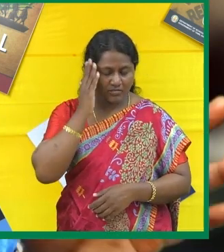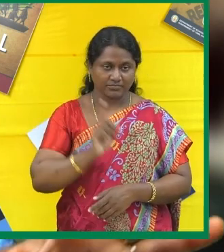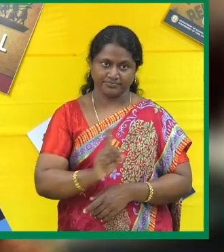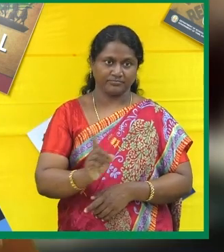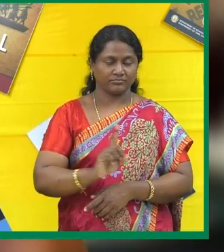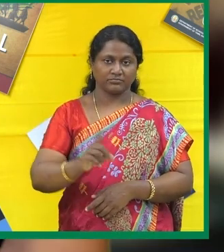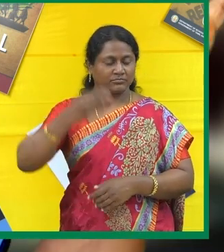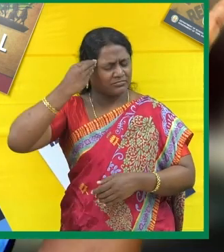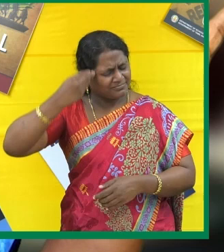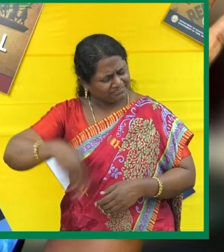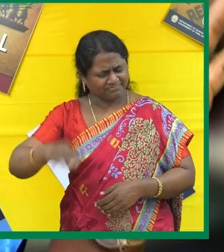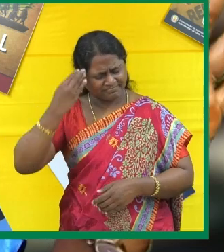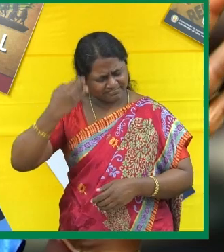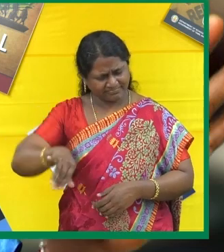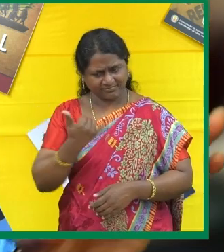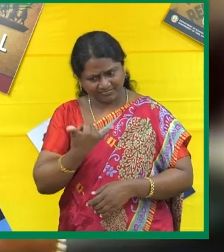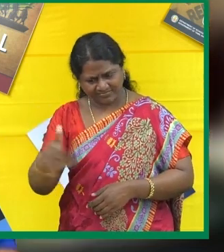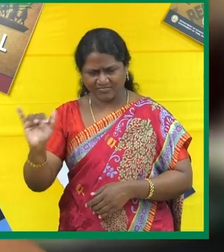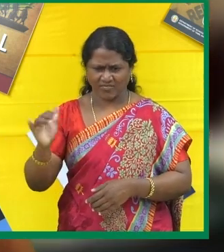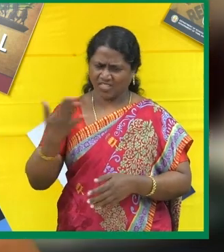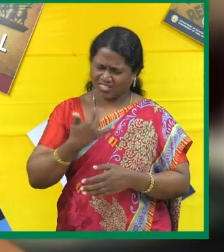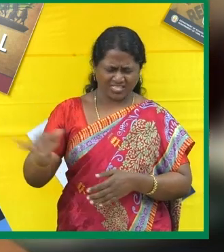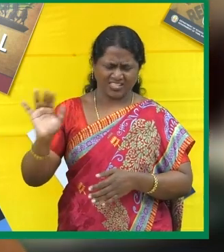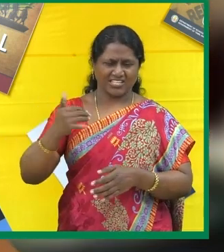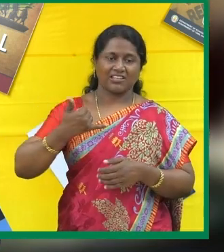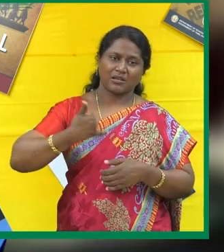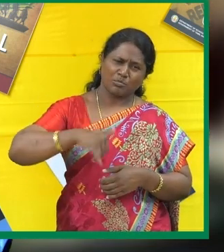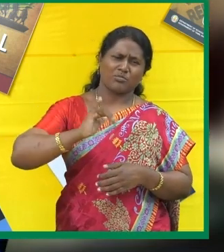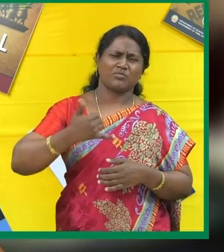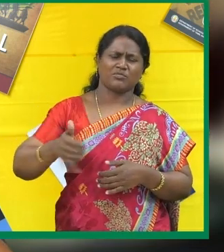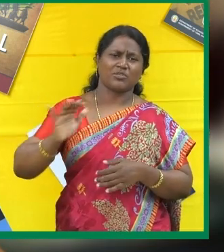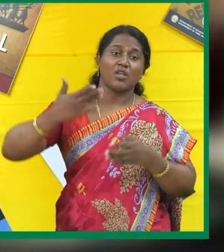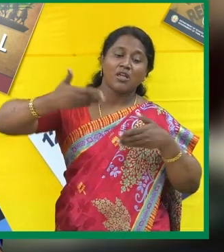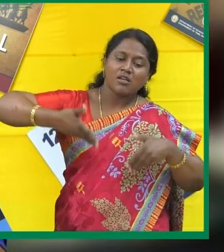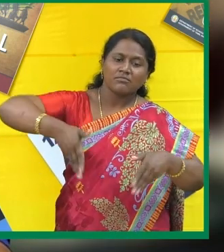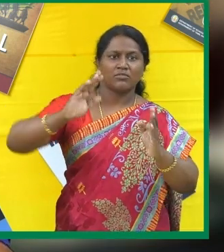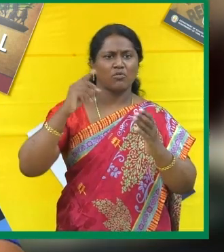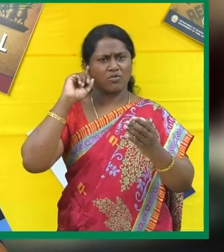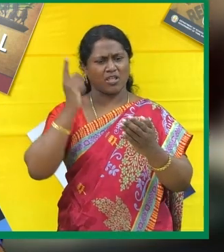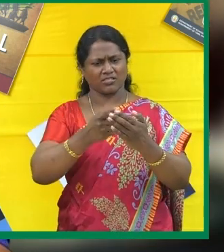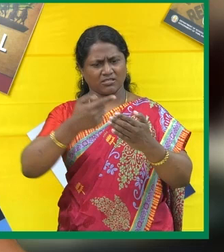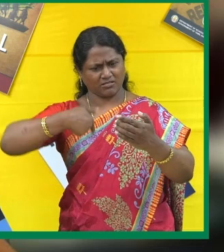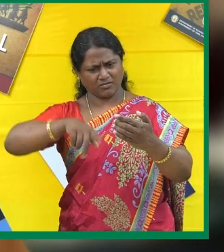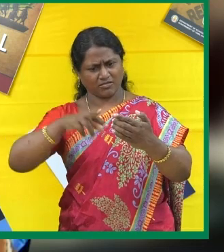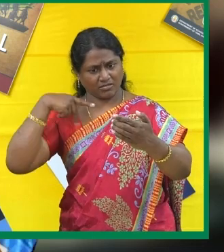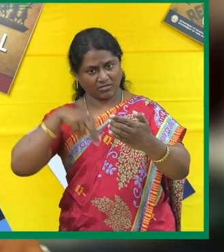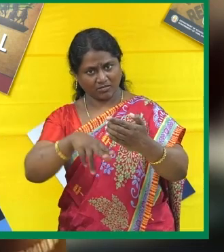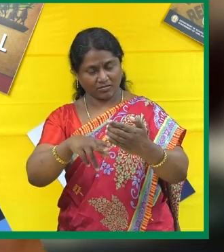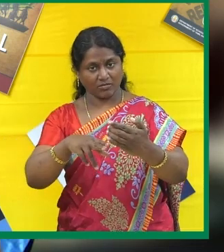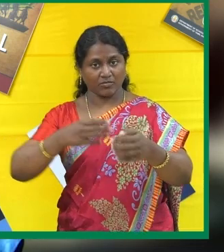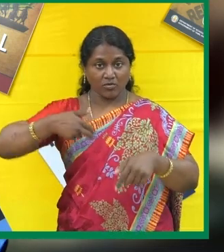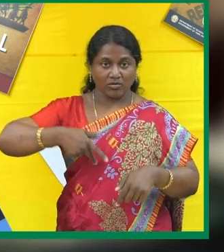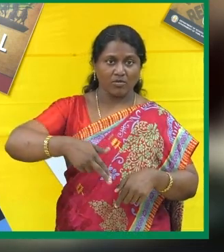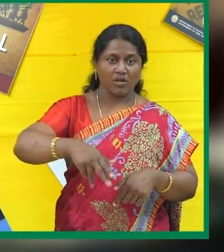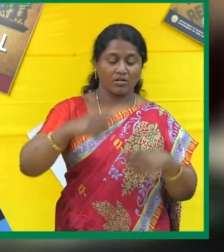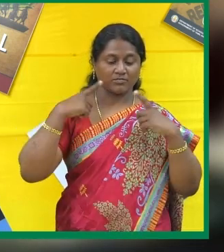Leave it, let them go, move on happily. Next, what is next? With hope, you move on. That is the